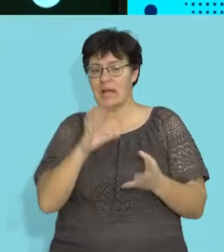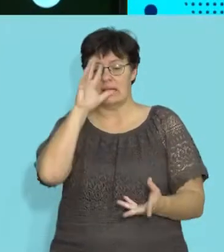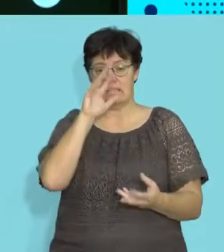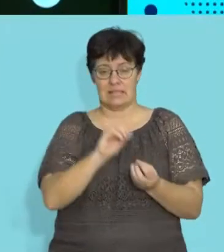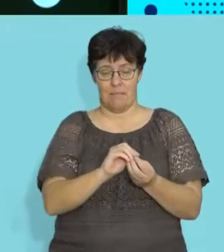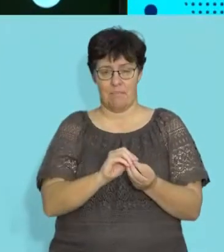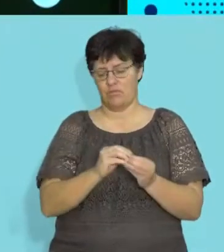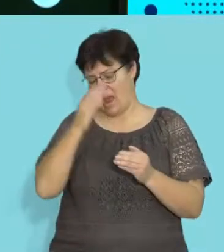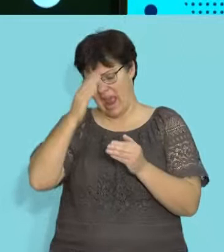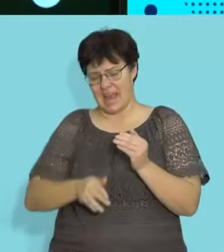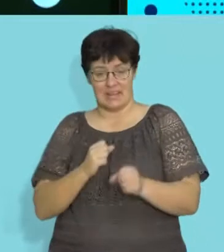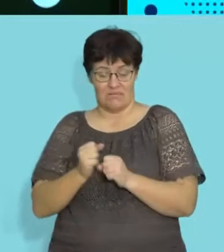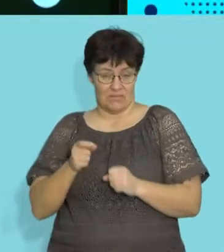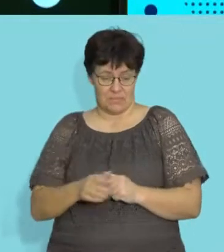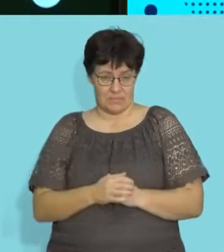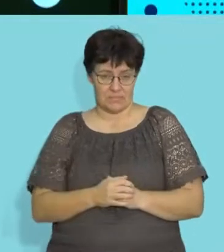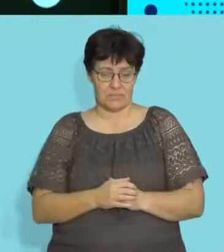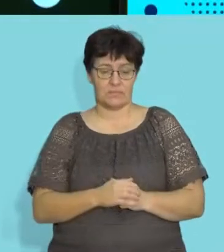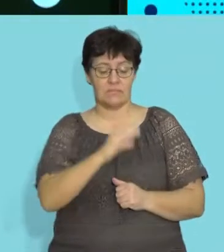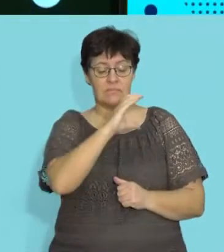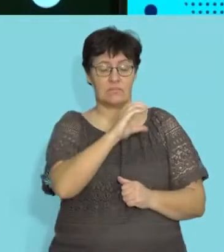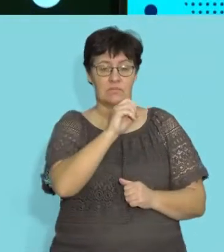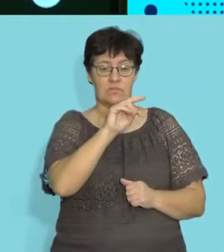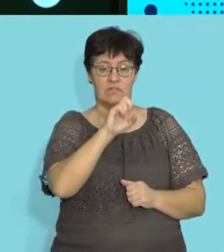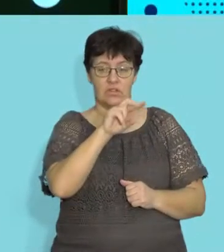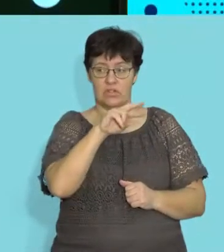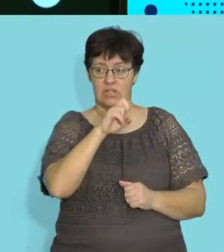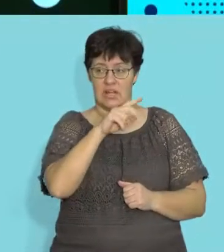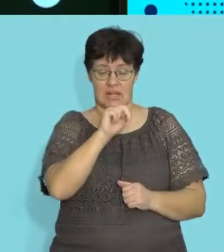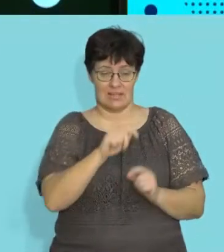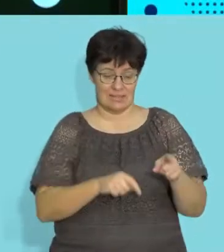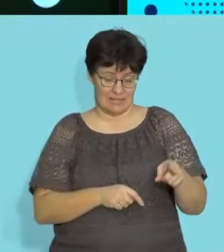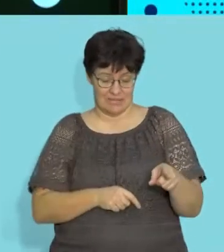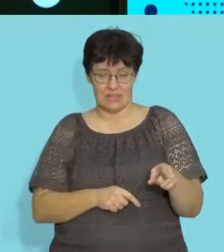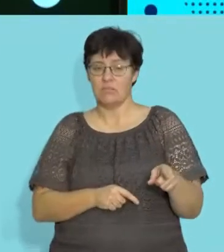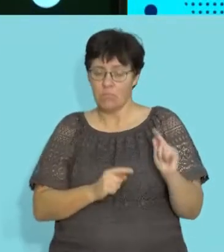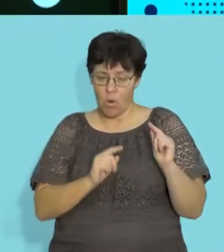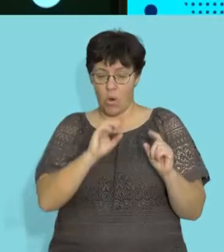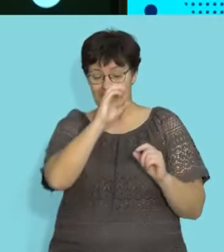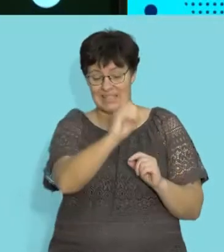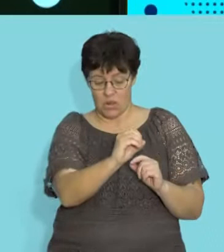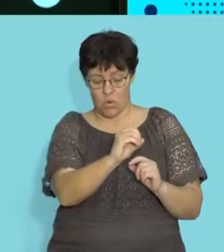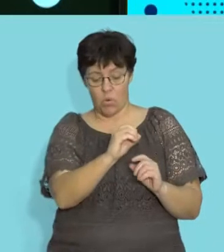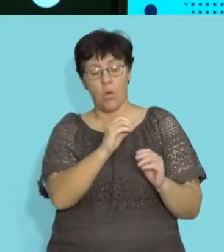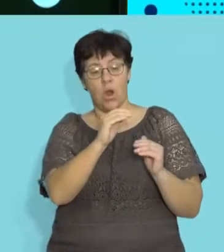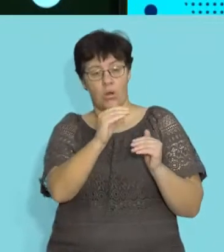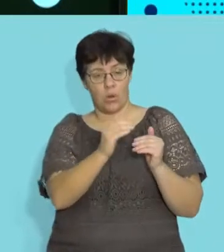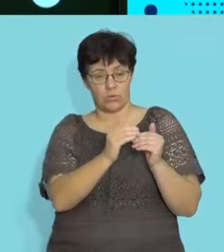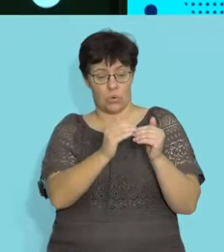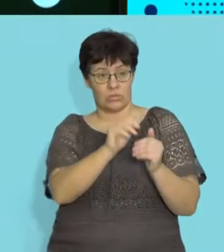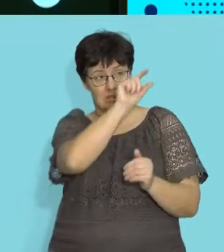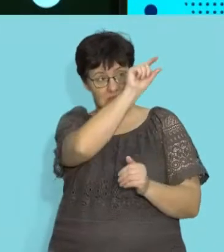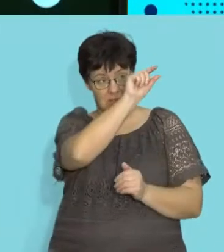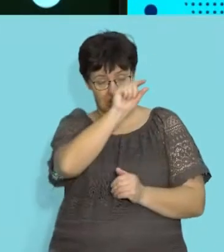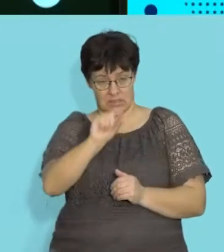A convergent series is where the terms of a sequence get closer and closer to having a